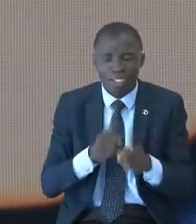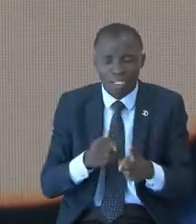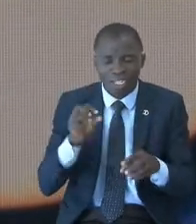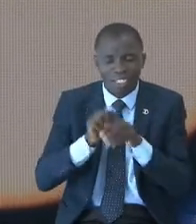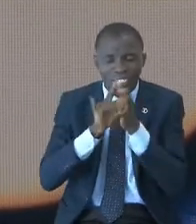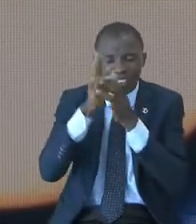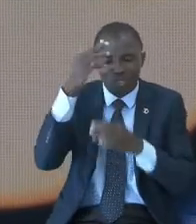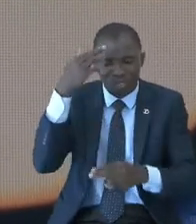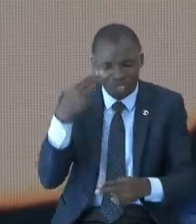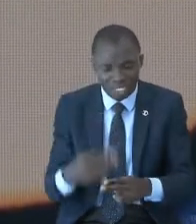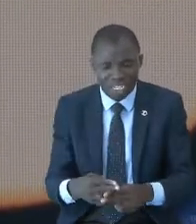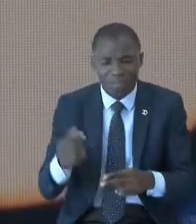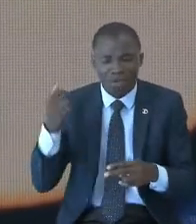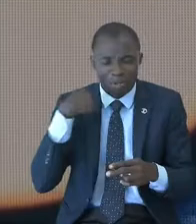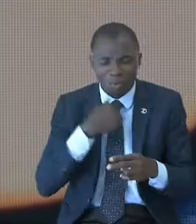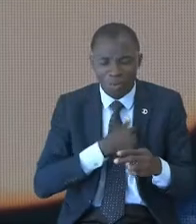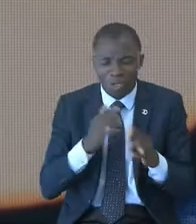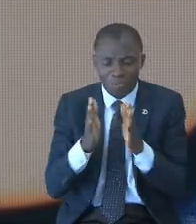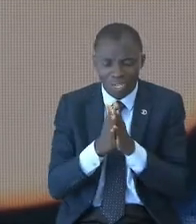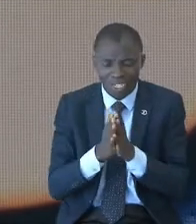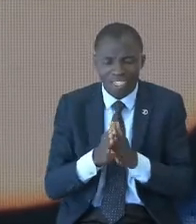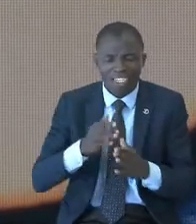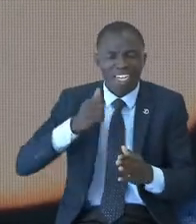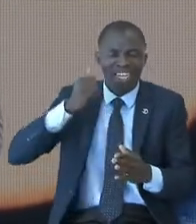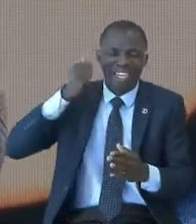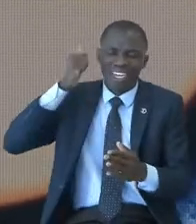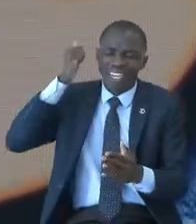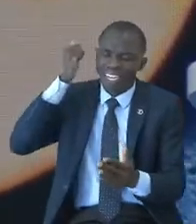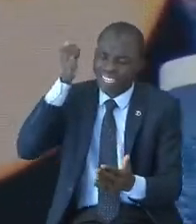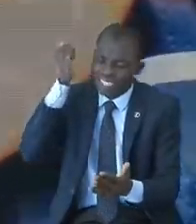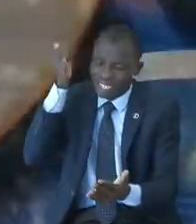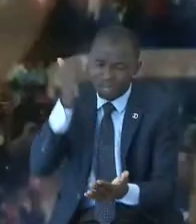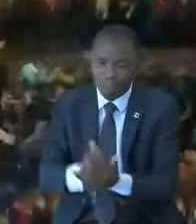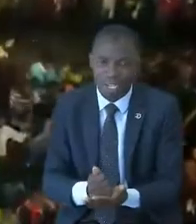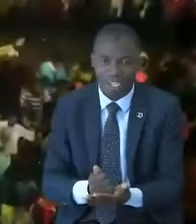In Jesus' name we pray.